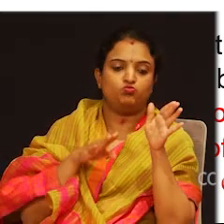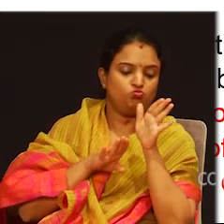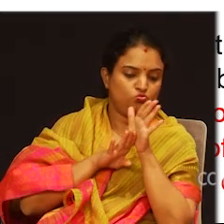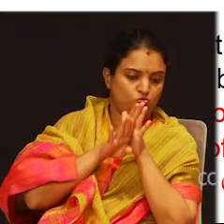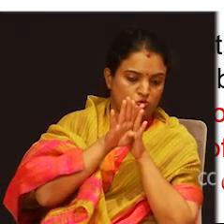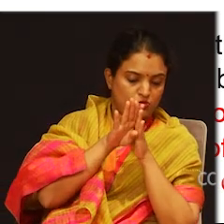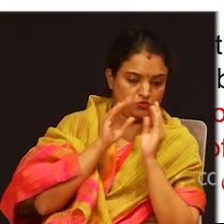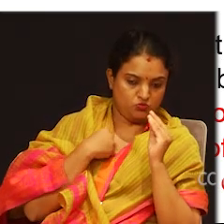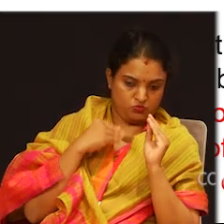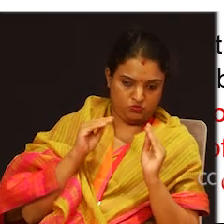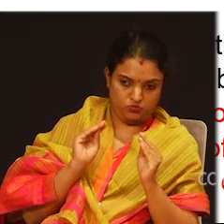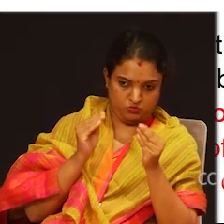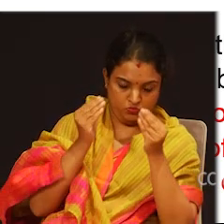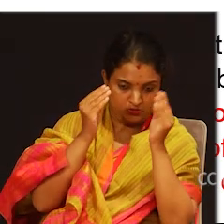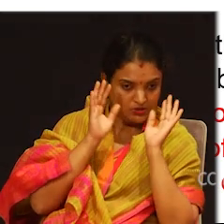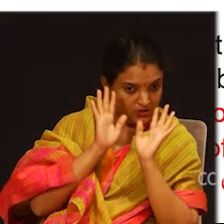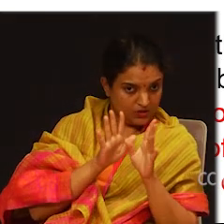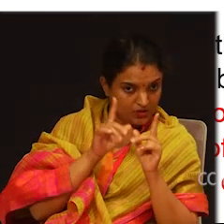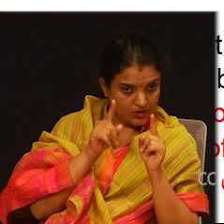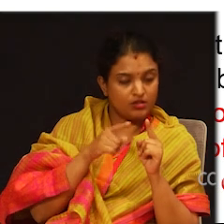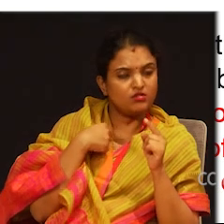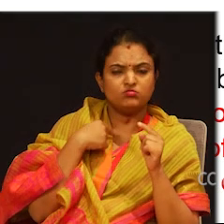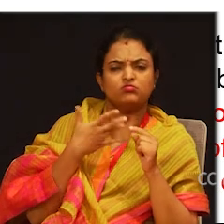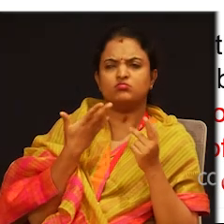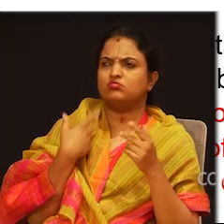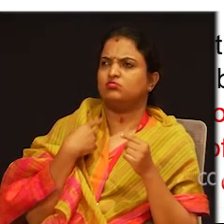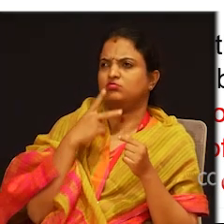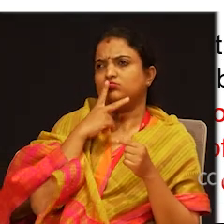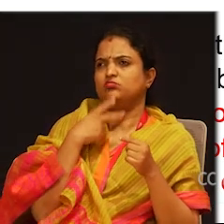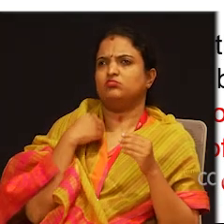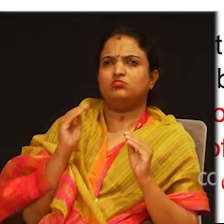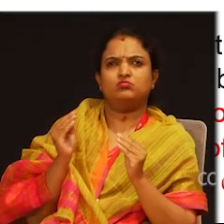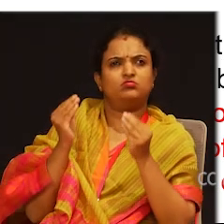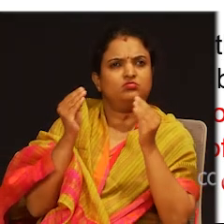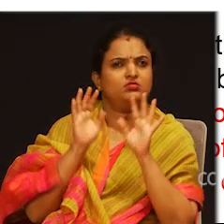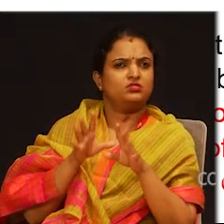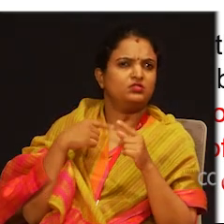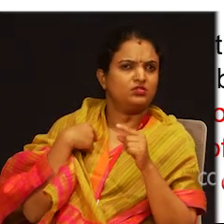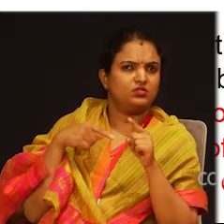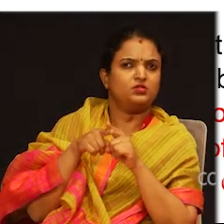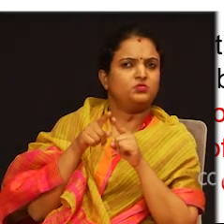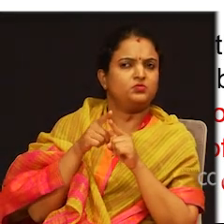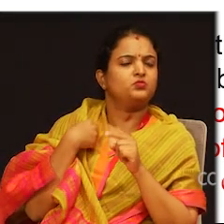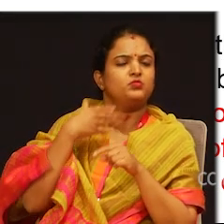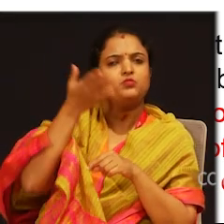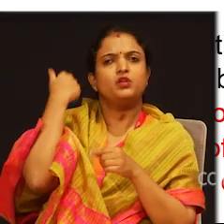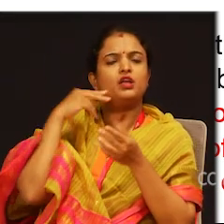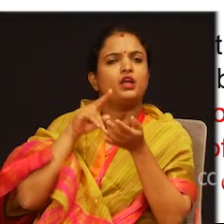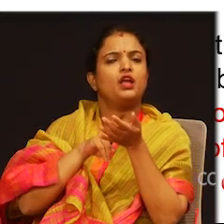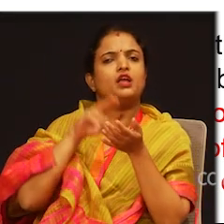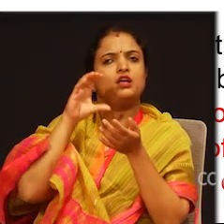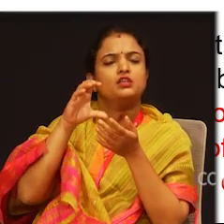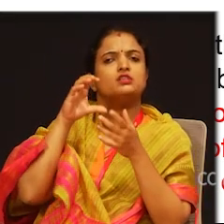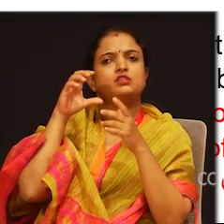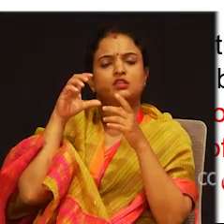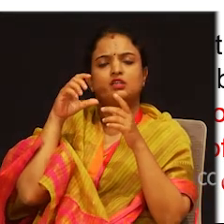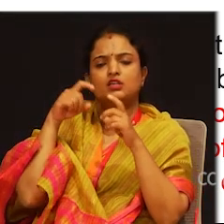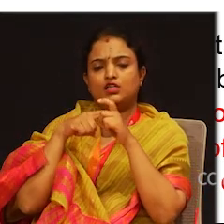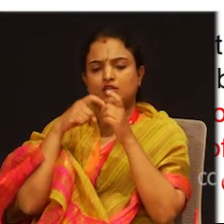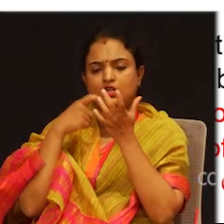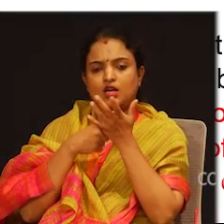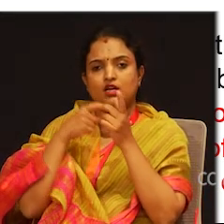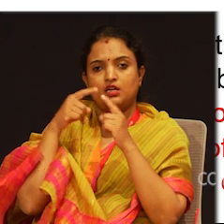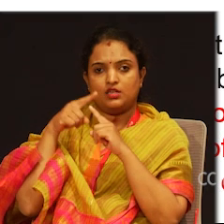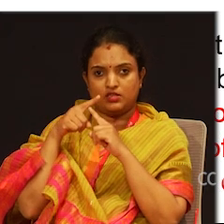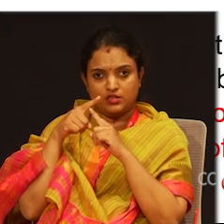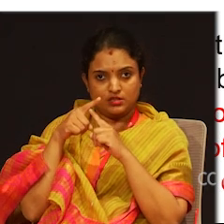made, and we have made sufficient progress, because I remember when I joined NCRT way back in 86, yes, I'm